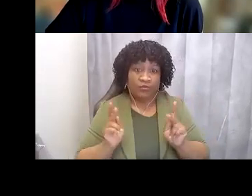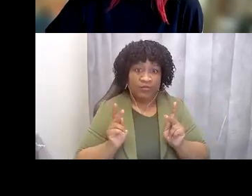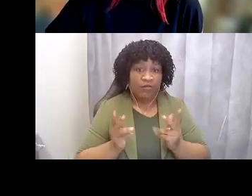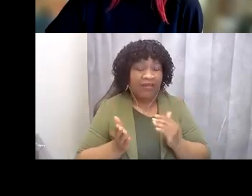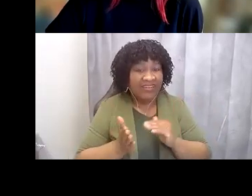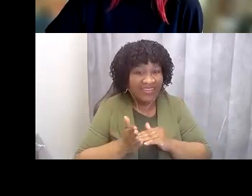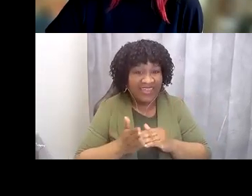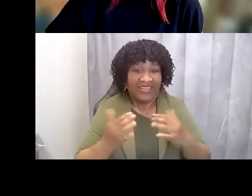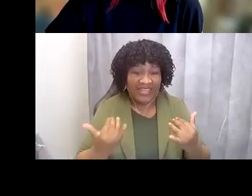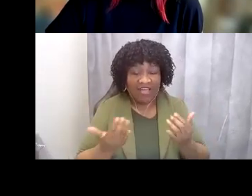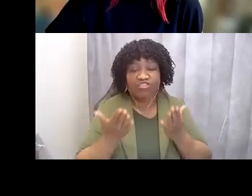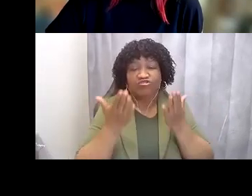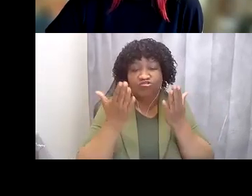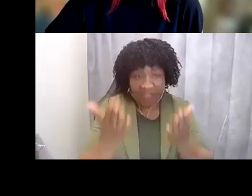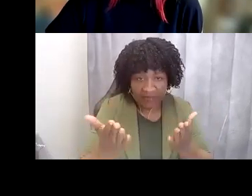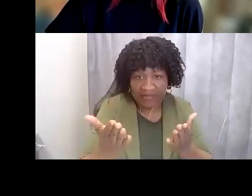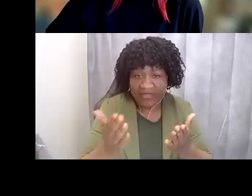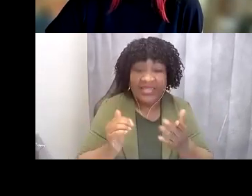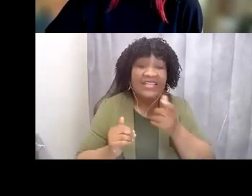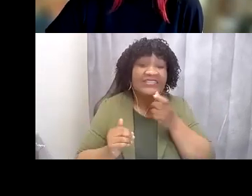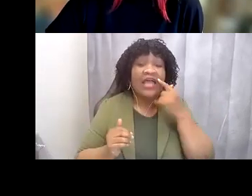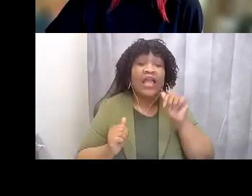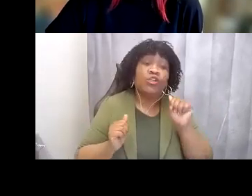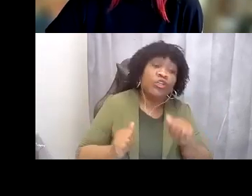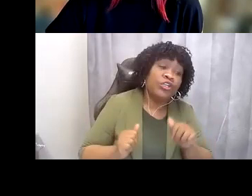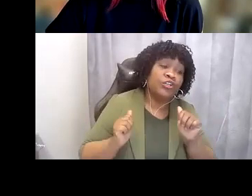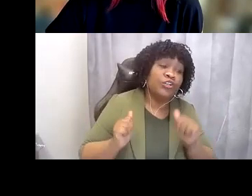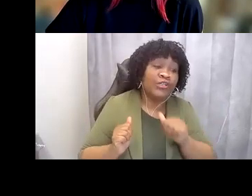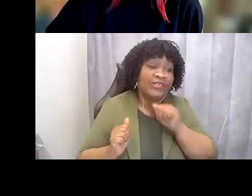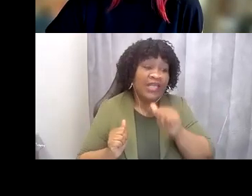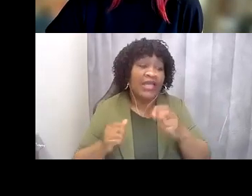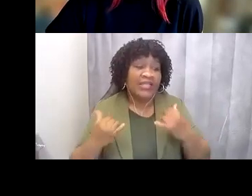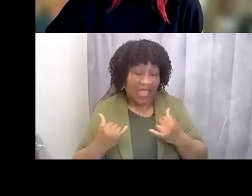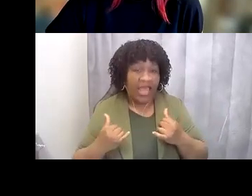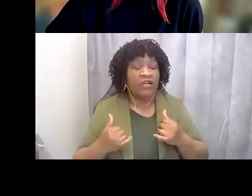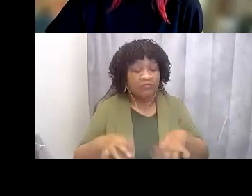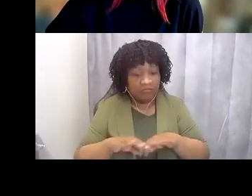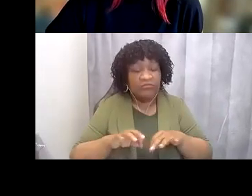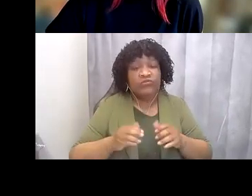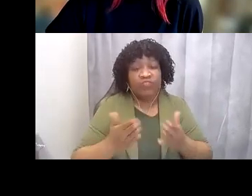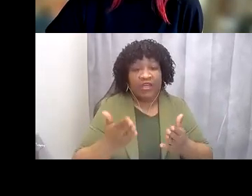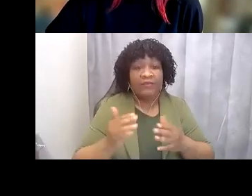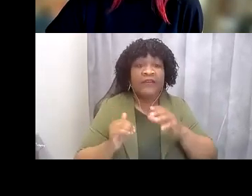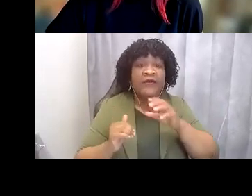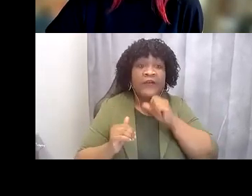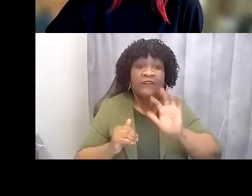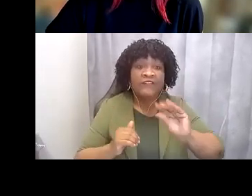again, now it is recommended. It's not like you could or couldn't. It's recommended for people who are 50 years or